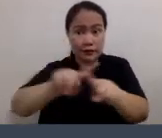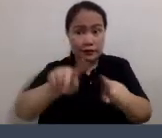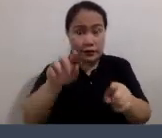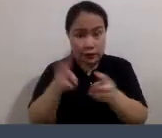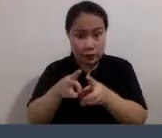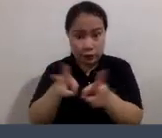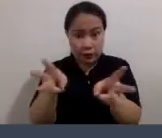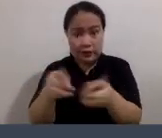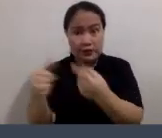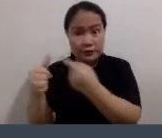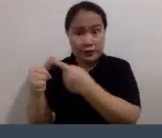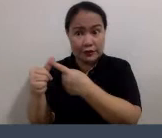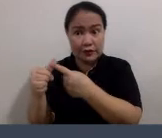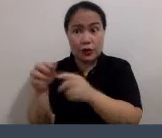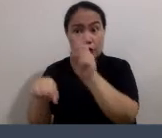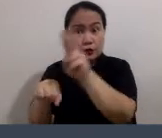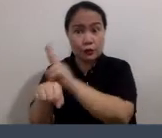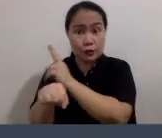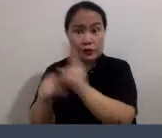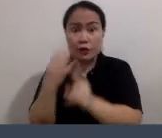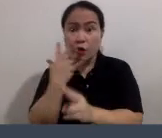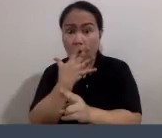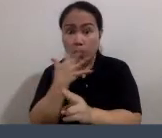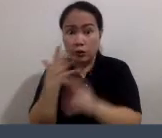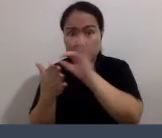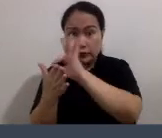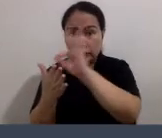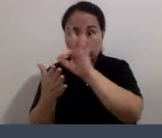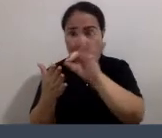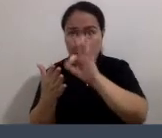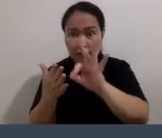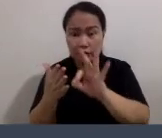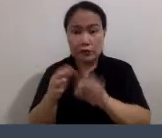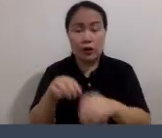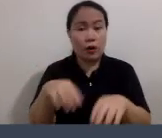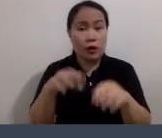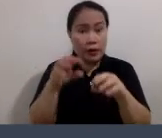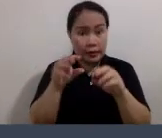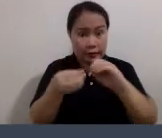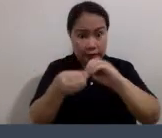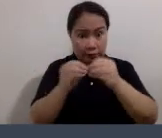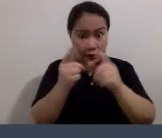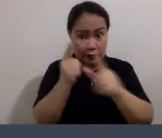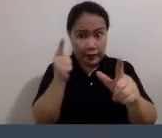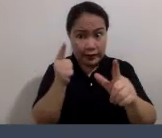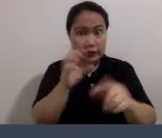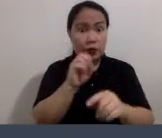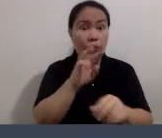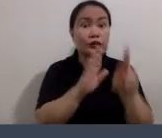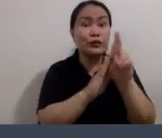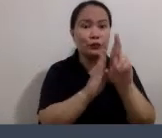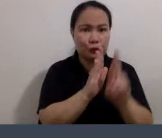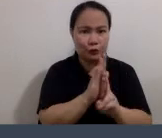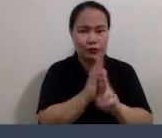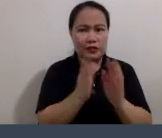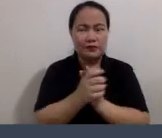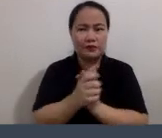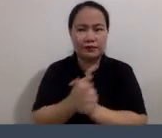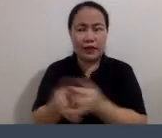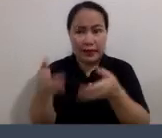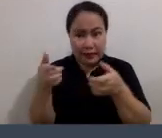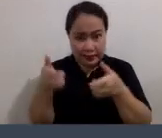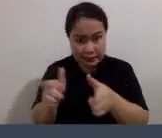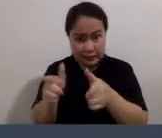First is by using colored counters. You can make use of number line or the rules itself. Okay, so let